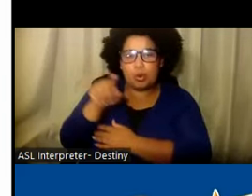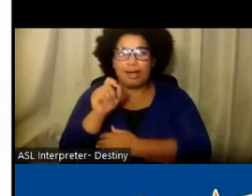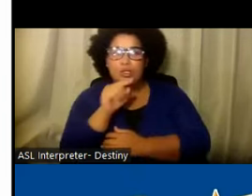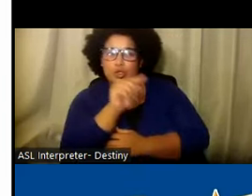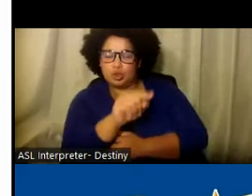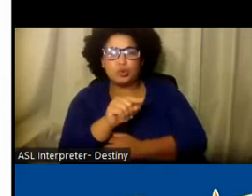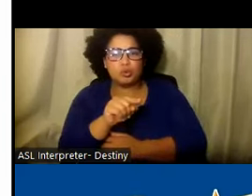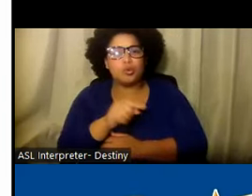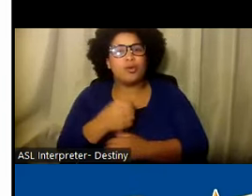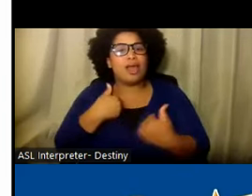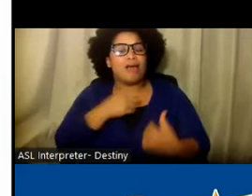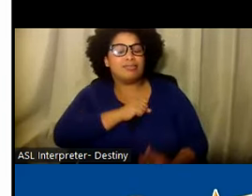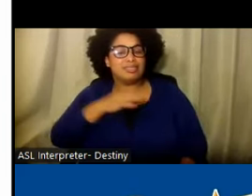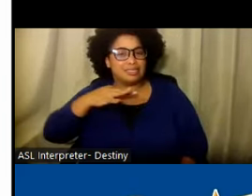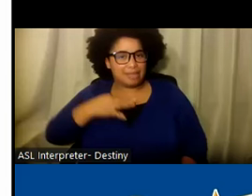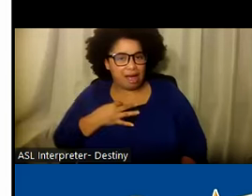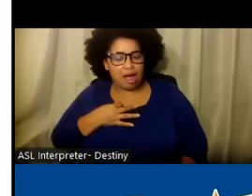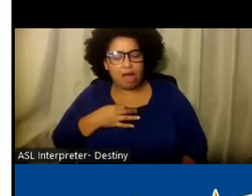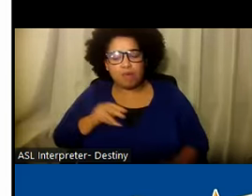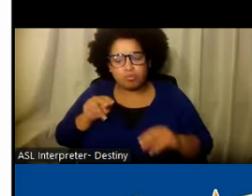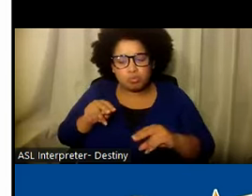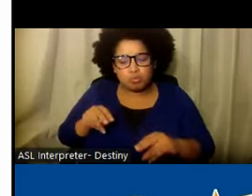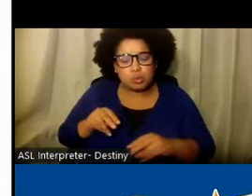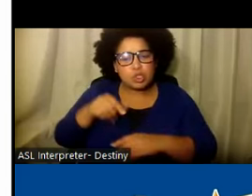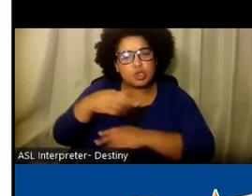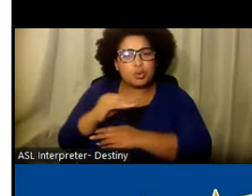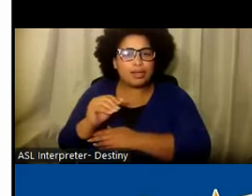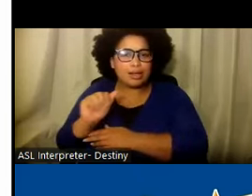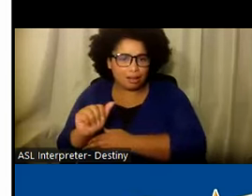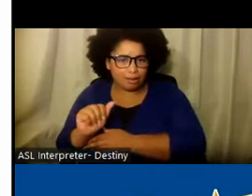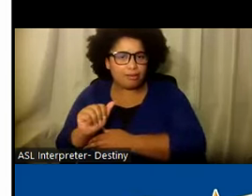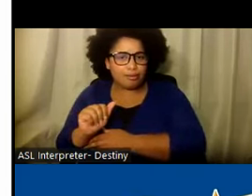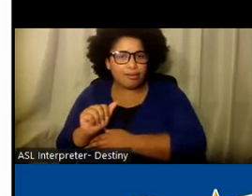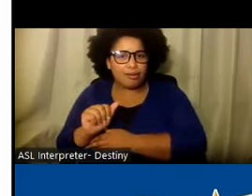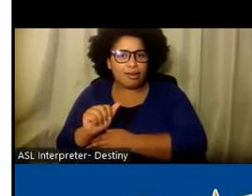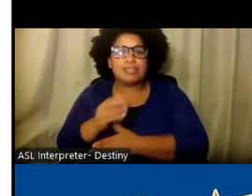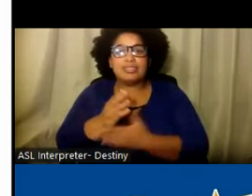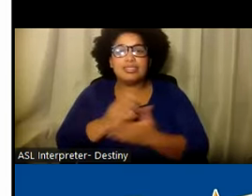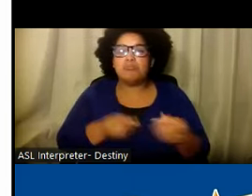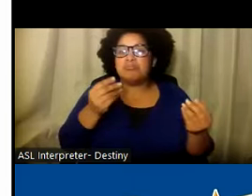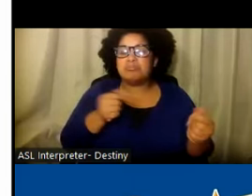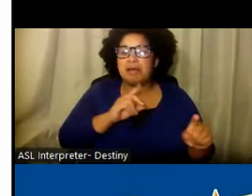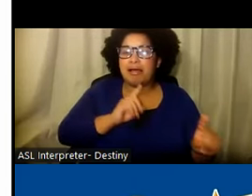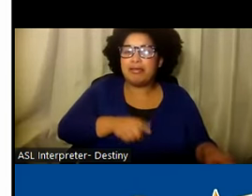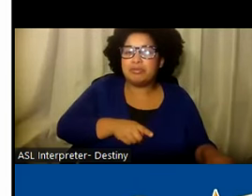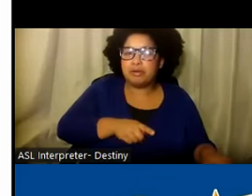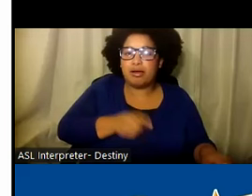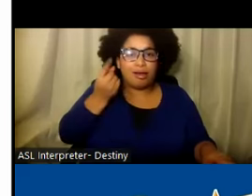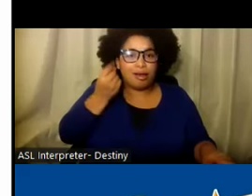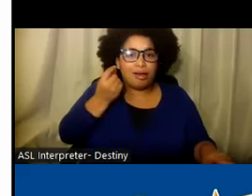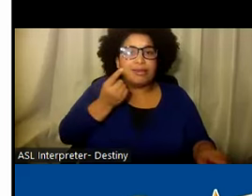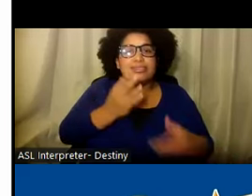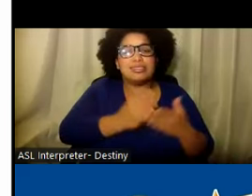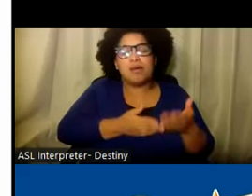staff monitoring and responding as necessary. Some questions will be answered in real time, or we may ask you for your